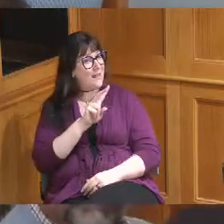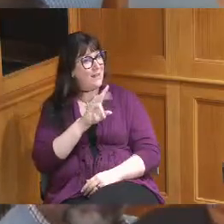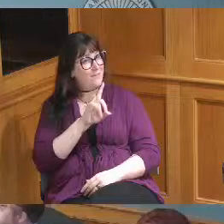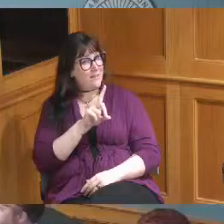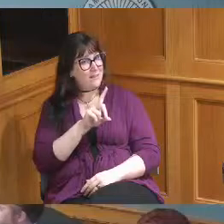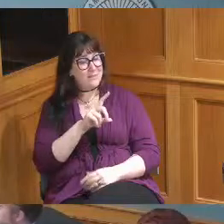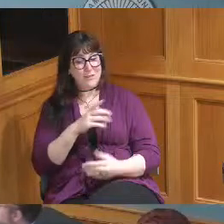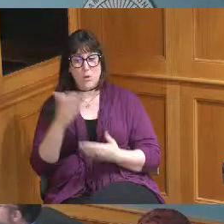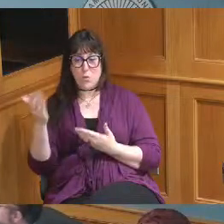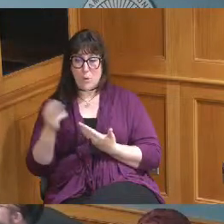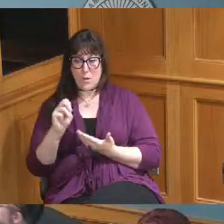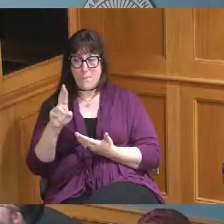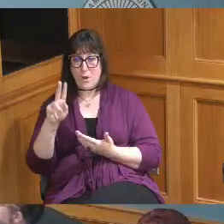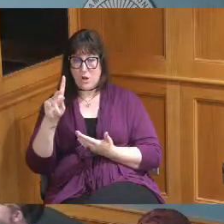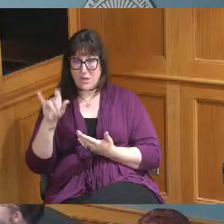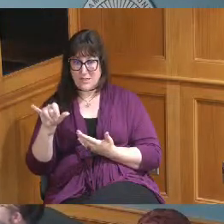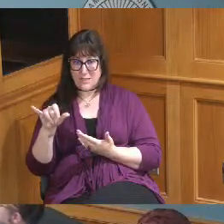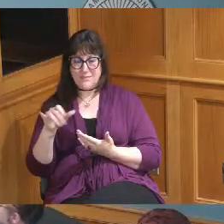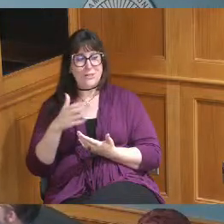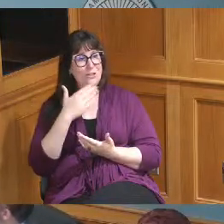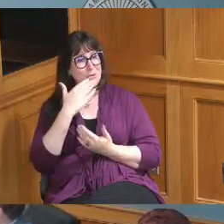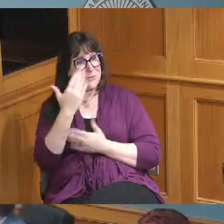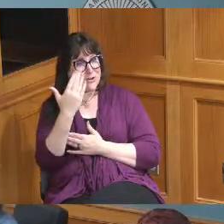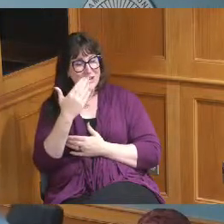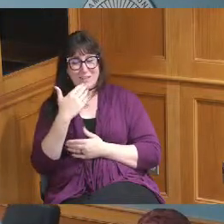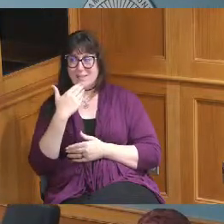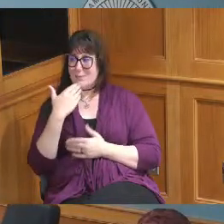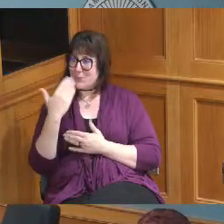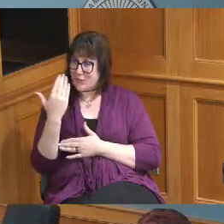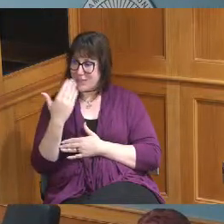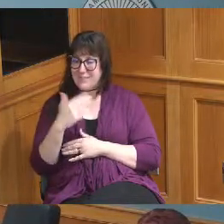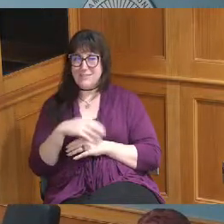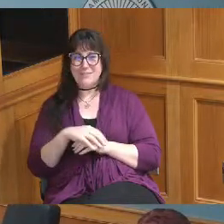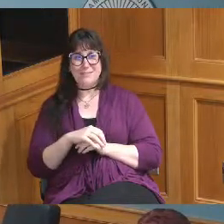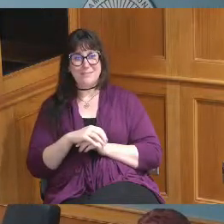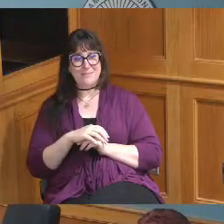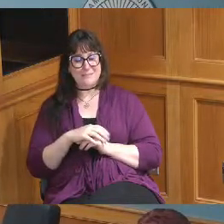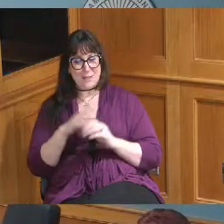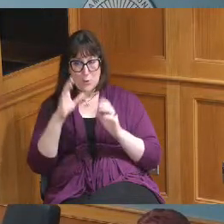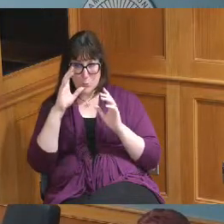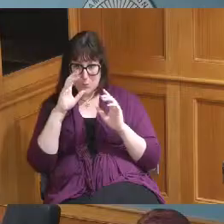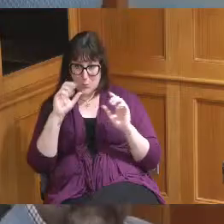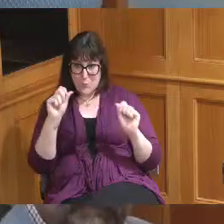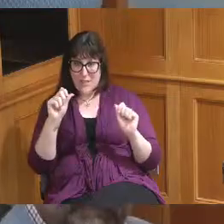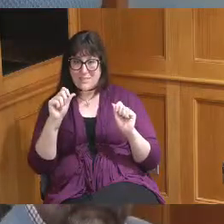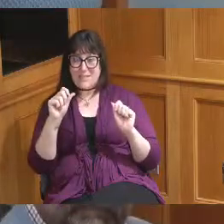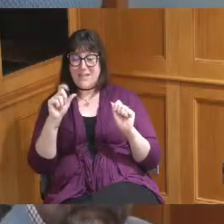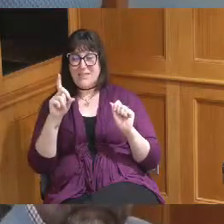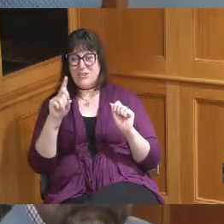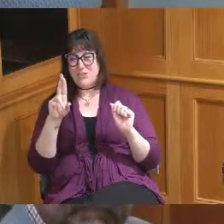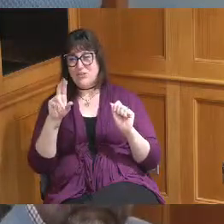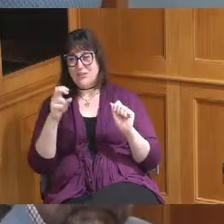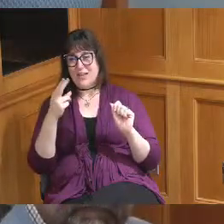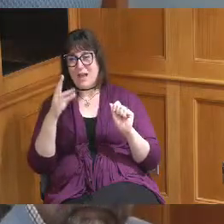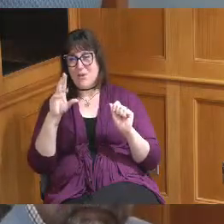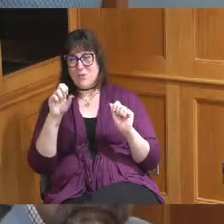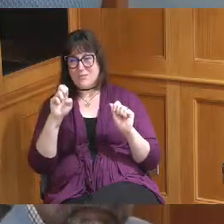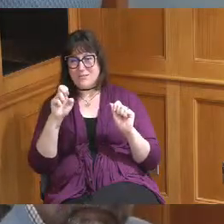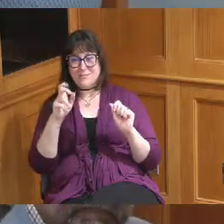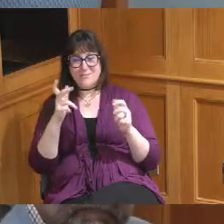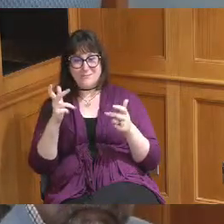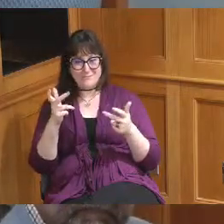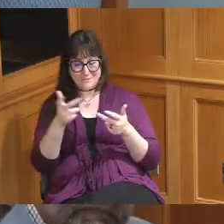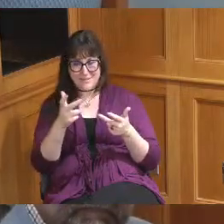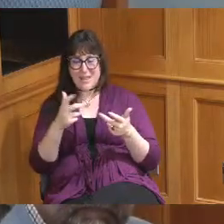Marty. Good morning. Thank you. President Driehaus, commissioners, Marty Dunn of Dinsmore and Show.